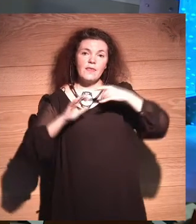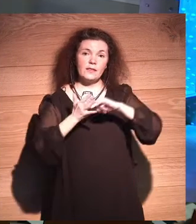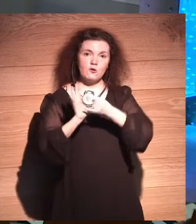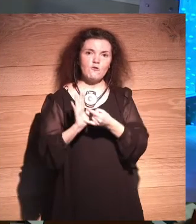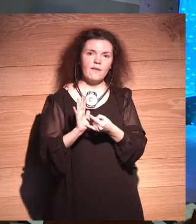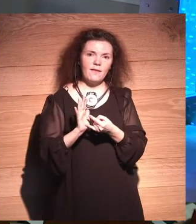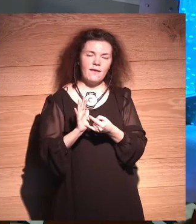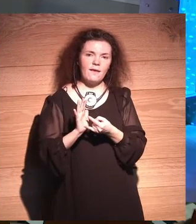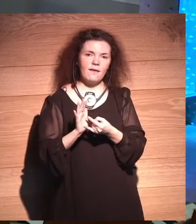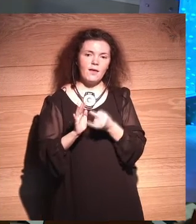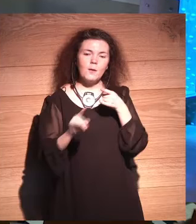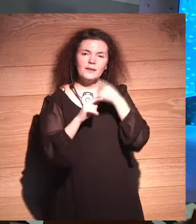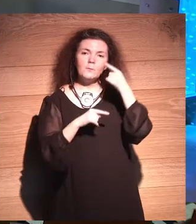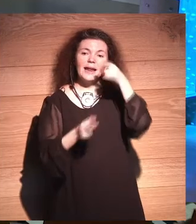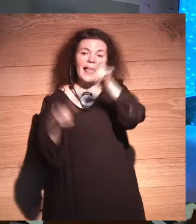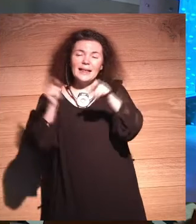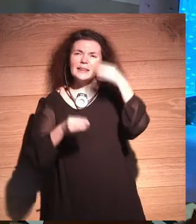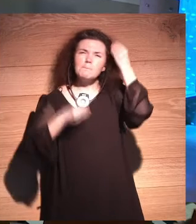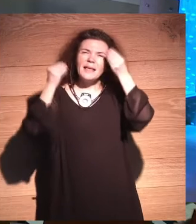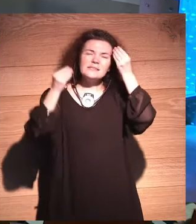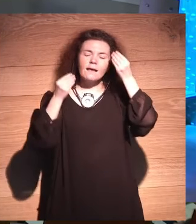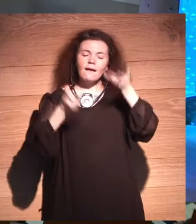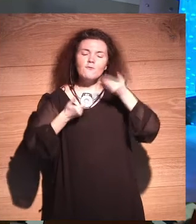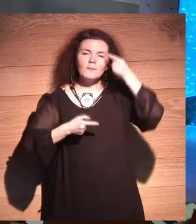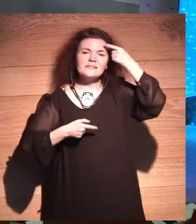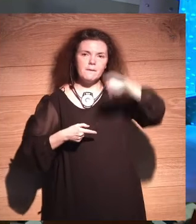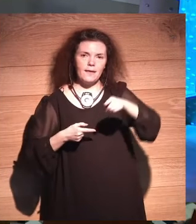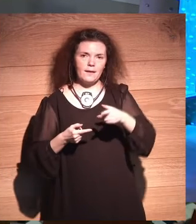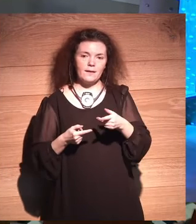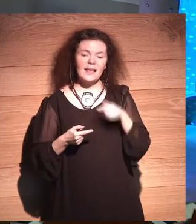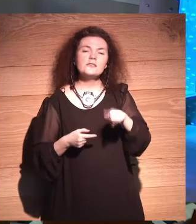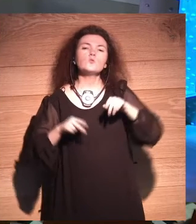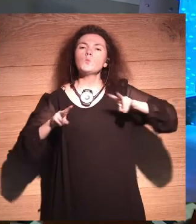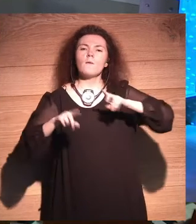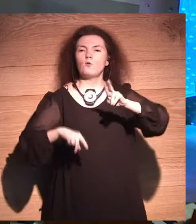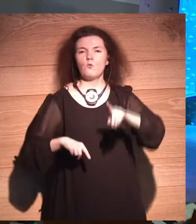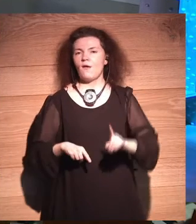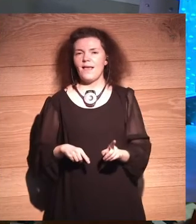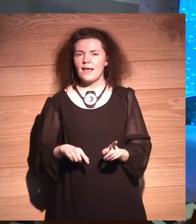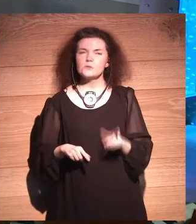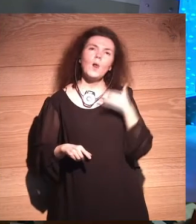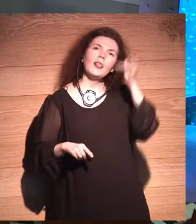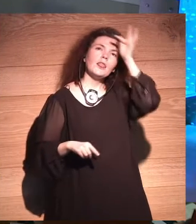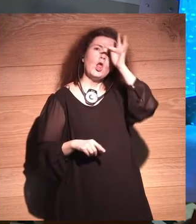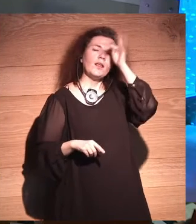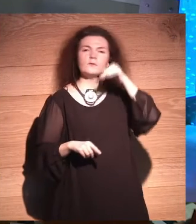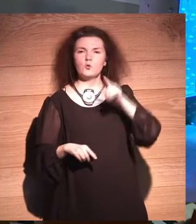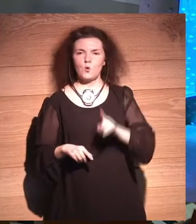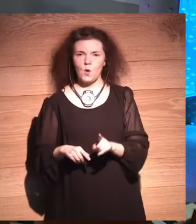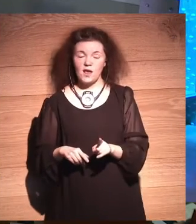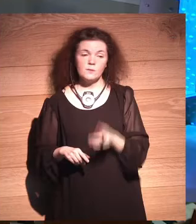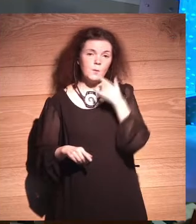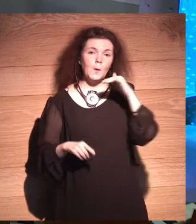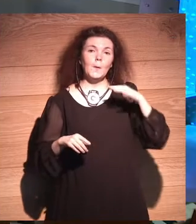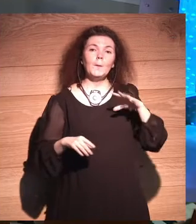know. This is not a new or theoretical idea. In Brazil, they have